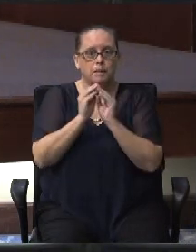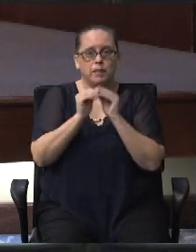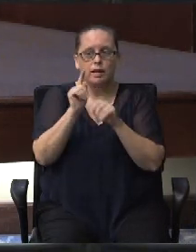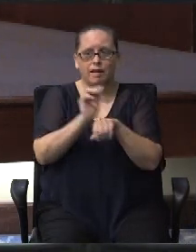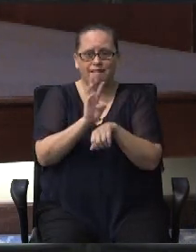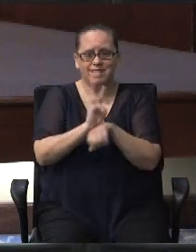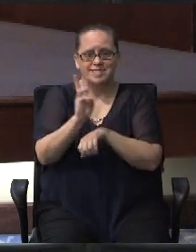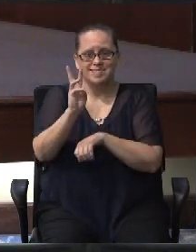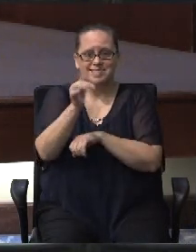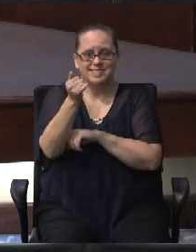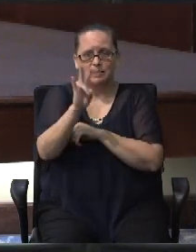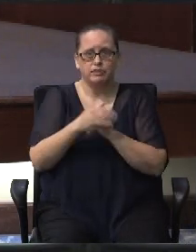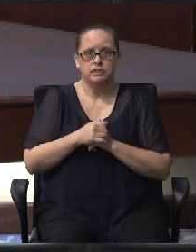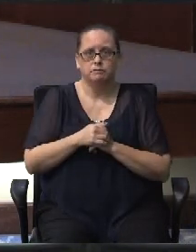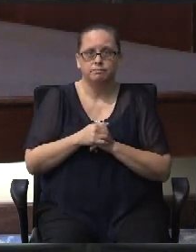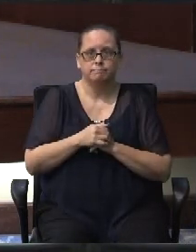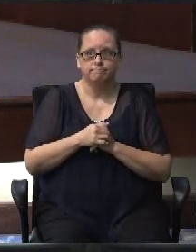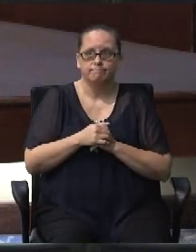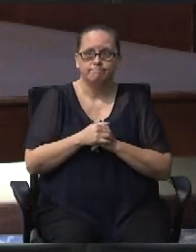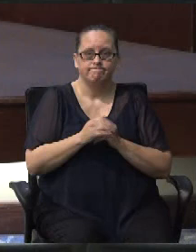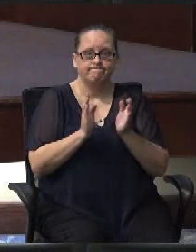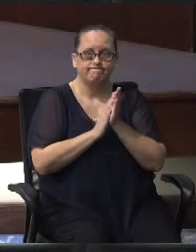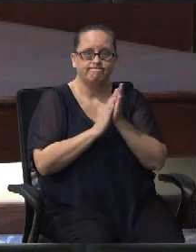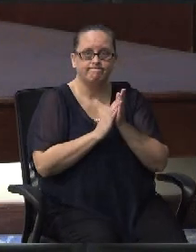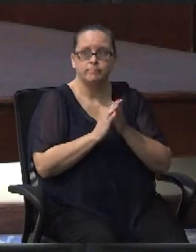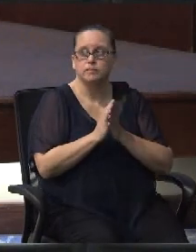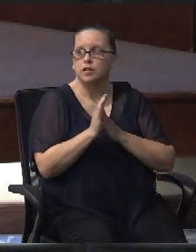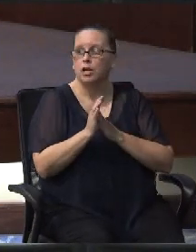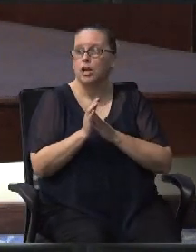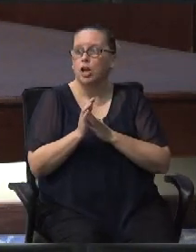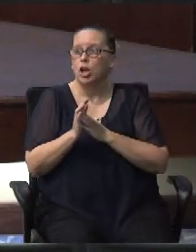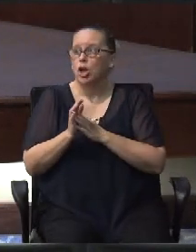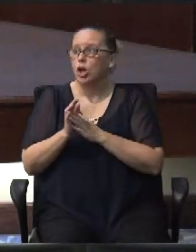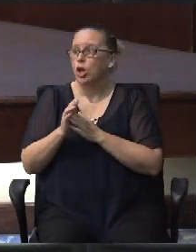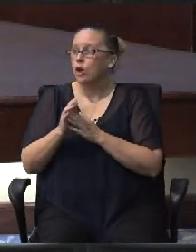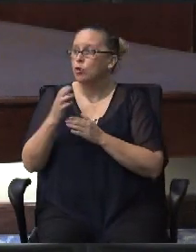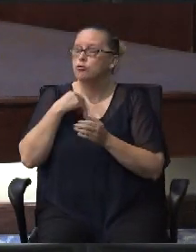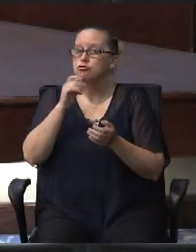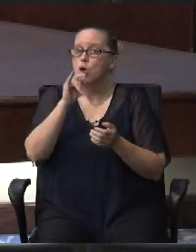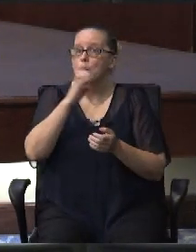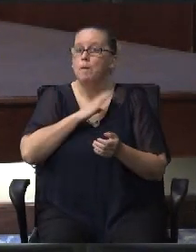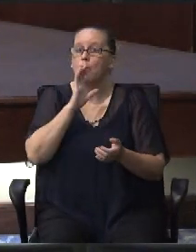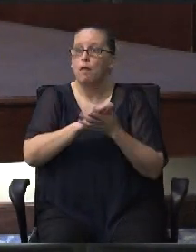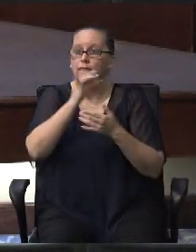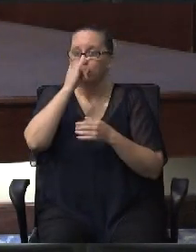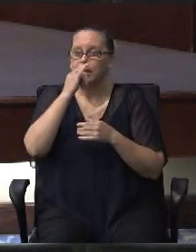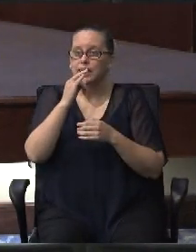at 6:17. Although we're adjourned, I want to note that my wife and